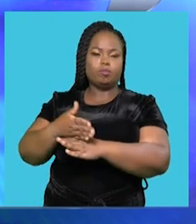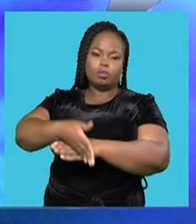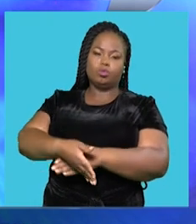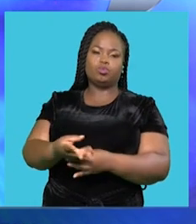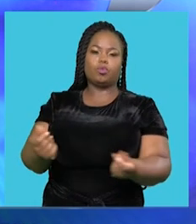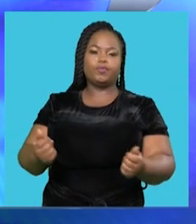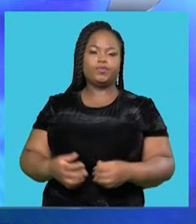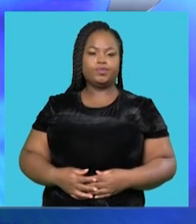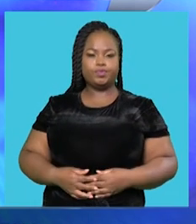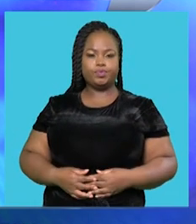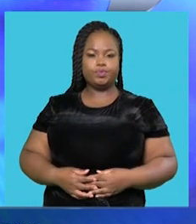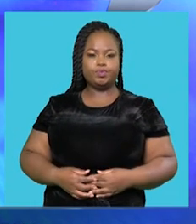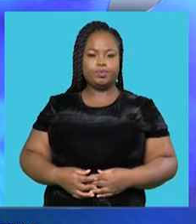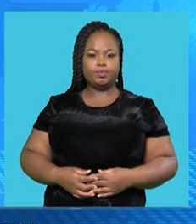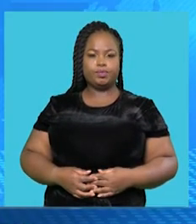lomba.